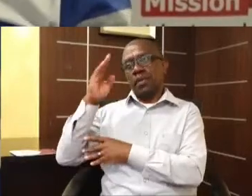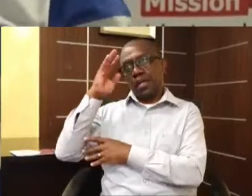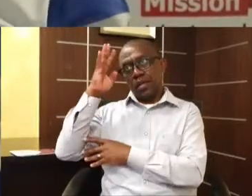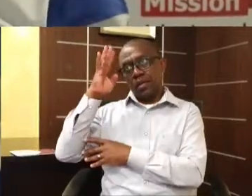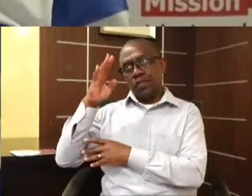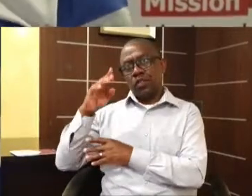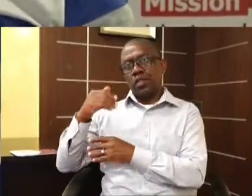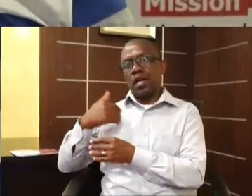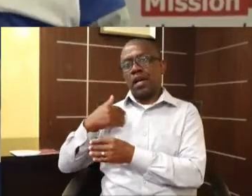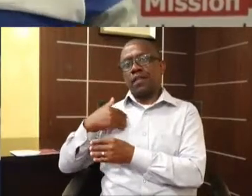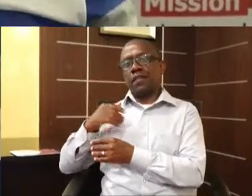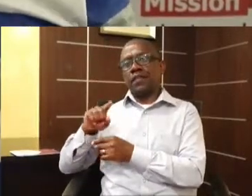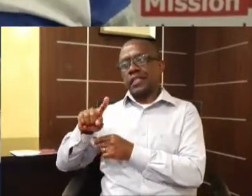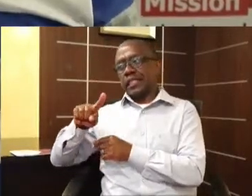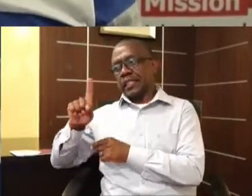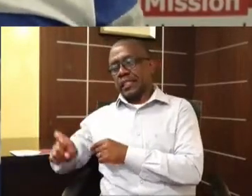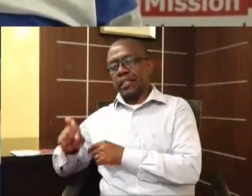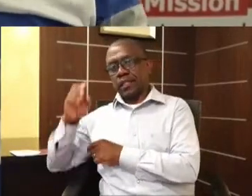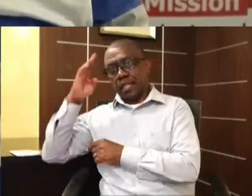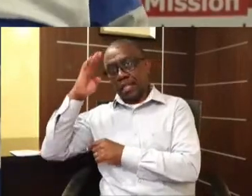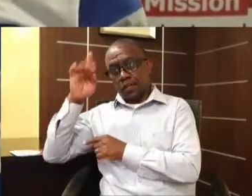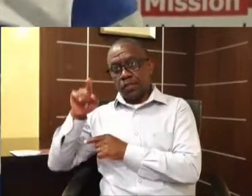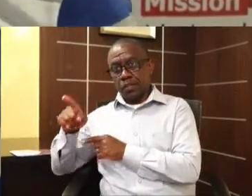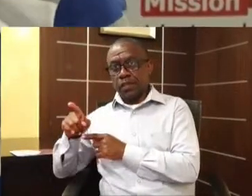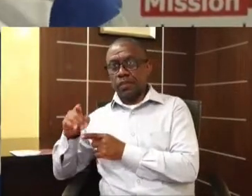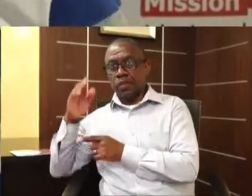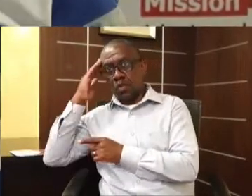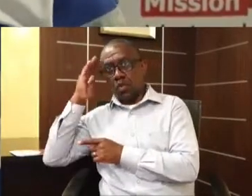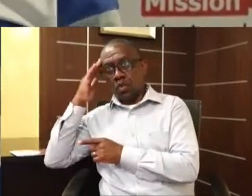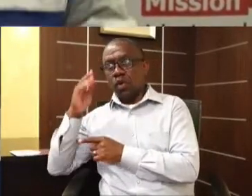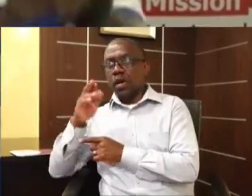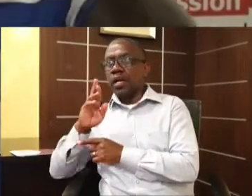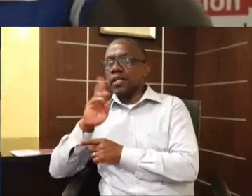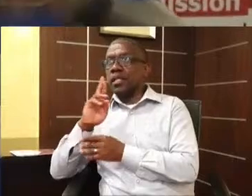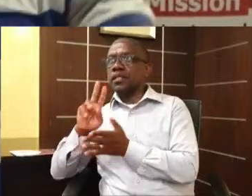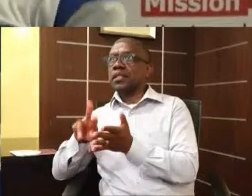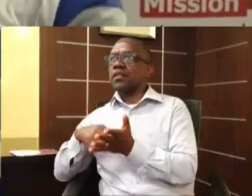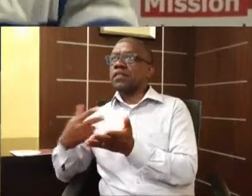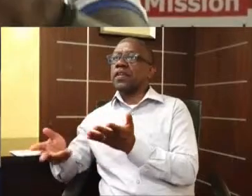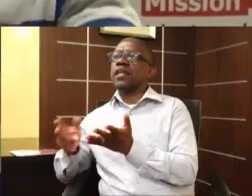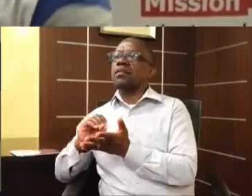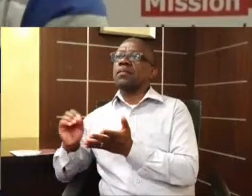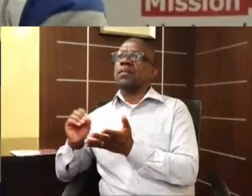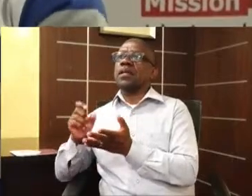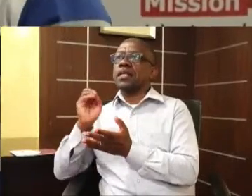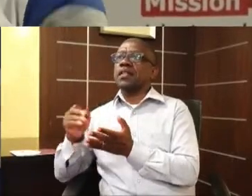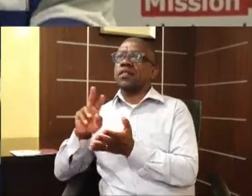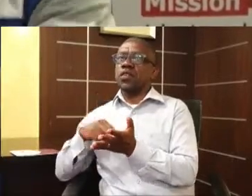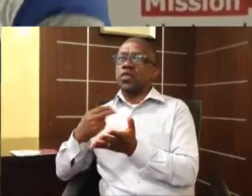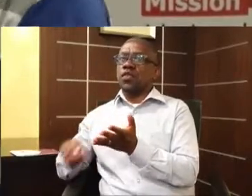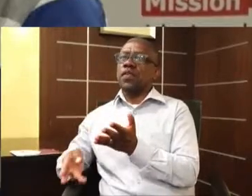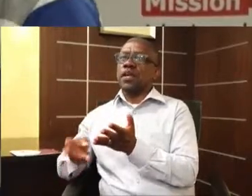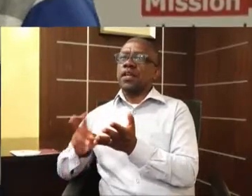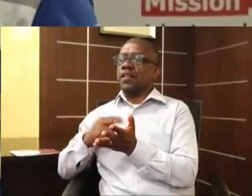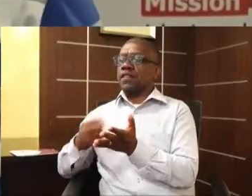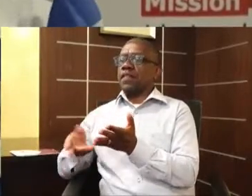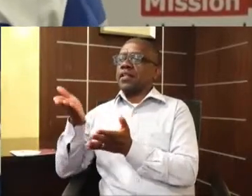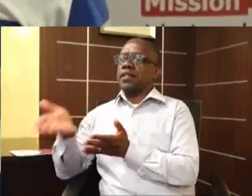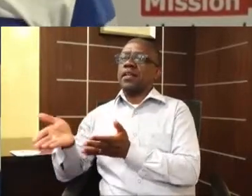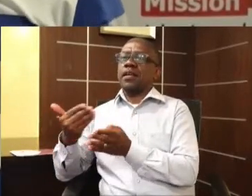test your innovation in an environment that you don't risk failing. Like even if you fail inside there before you go out to the